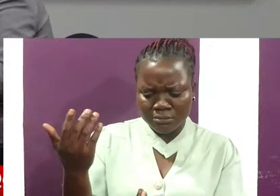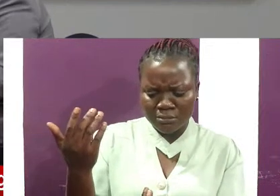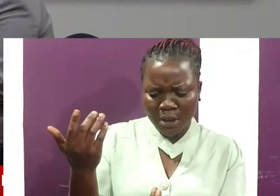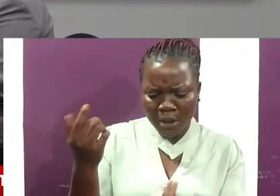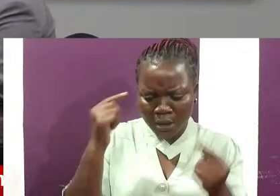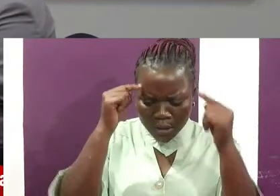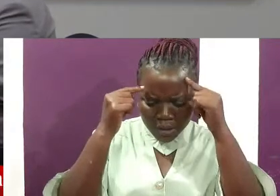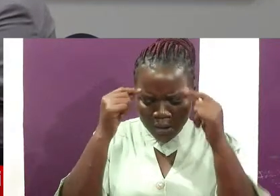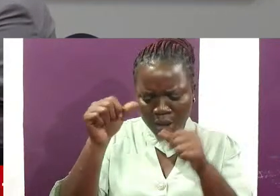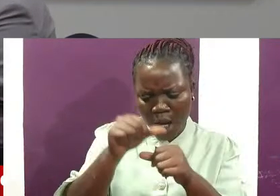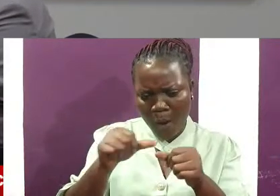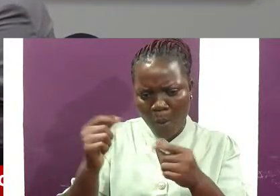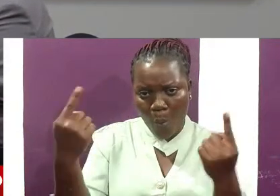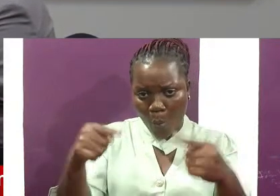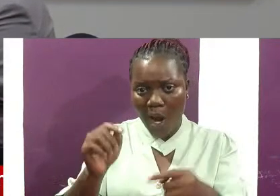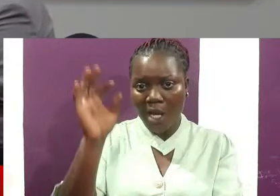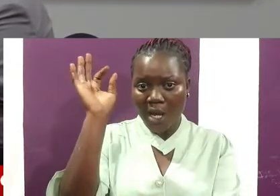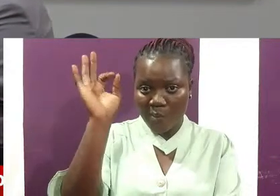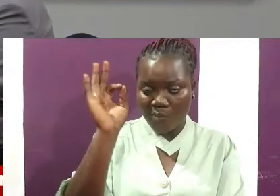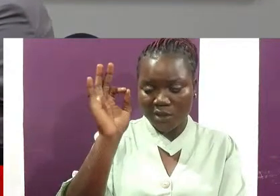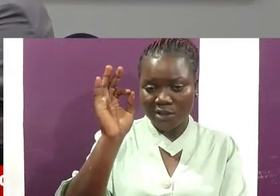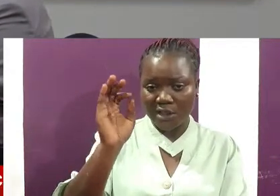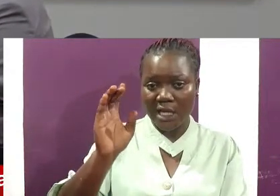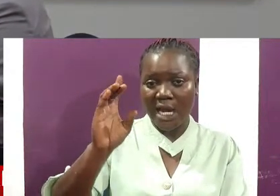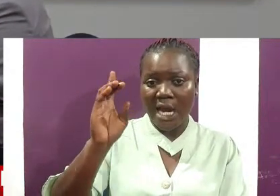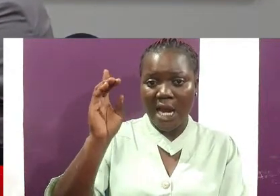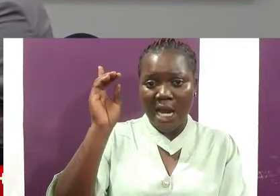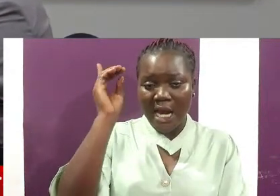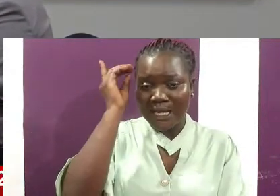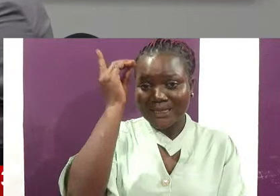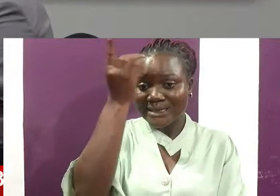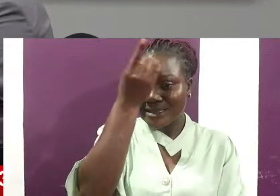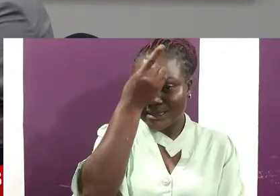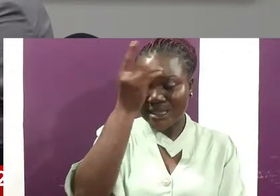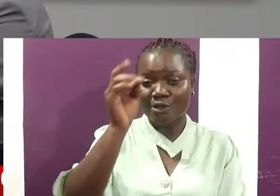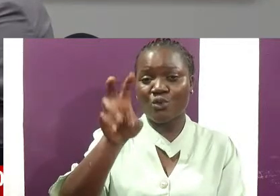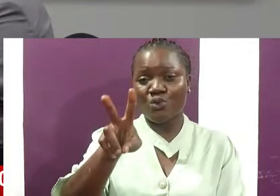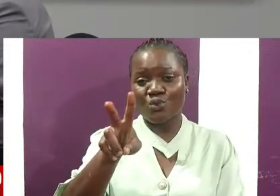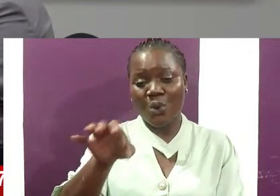said in Daniel 2, in Acts 2, in